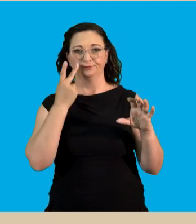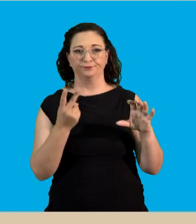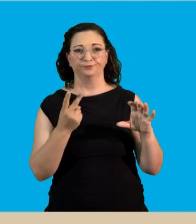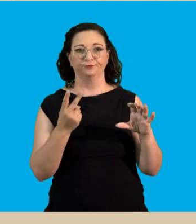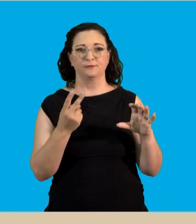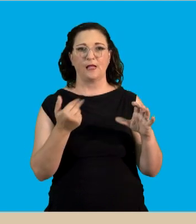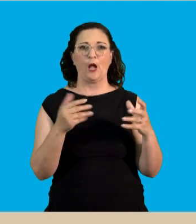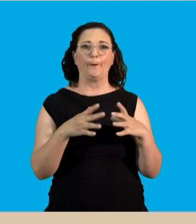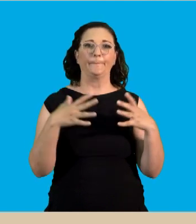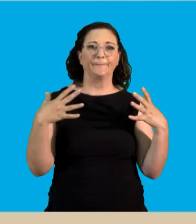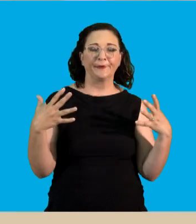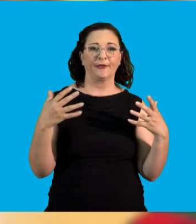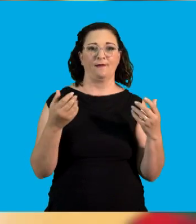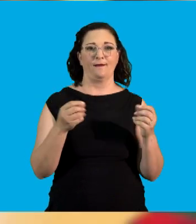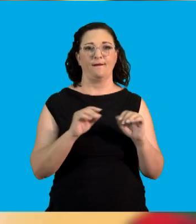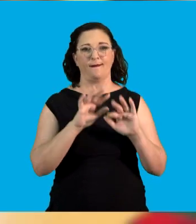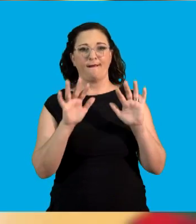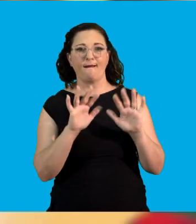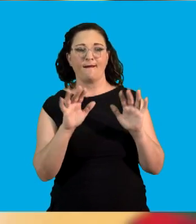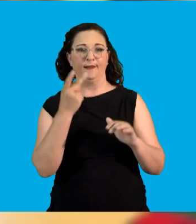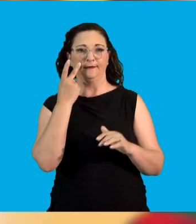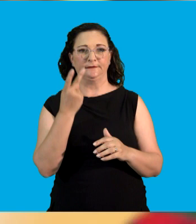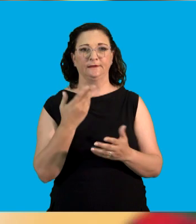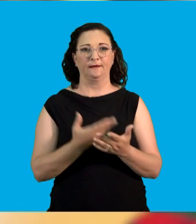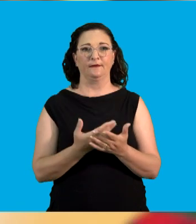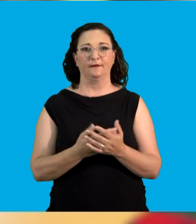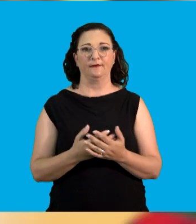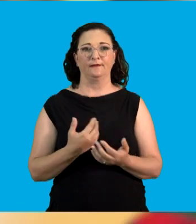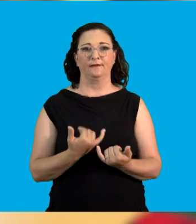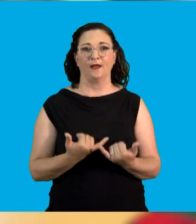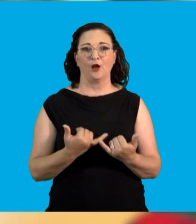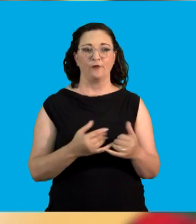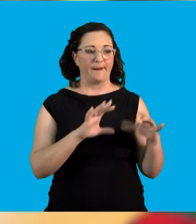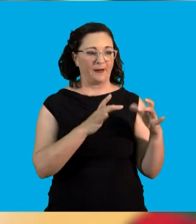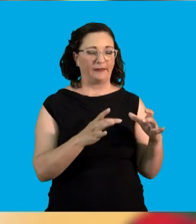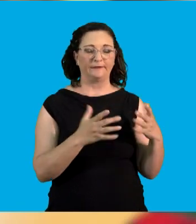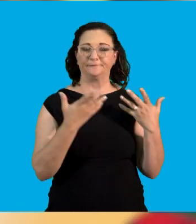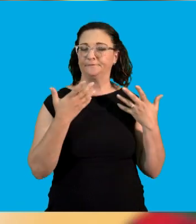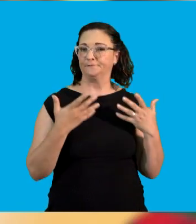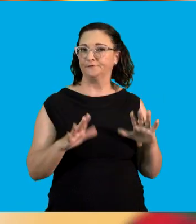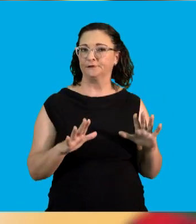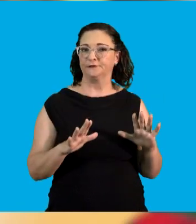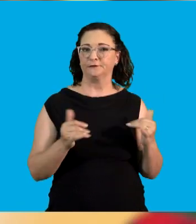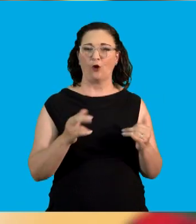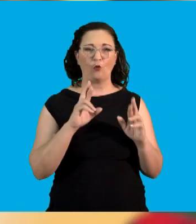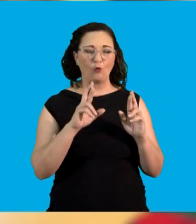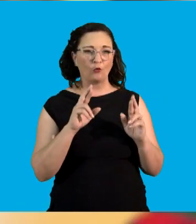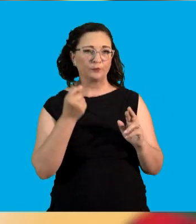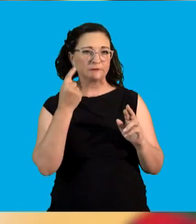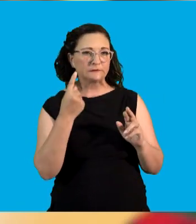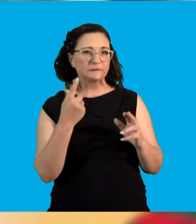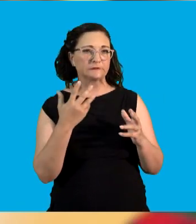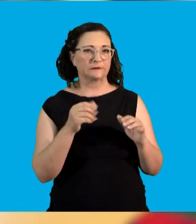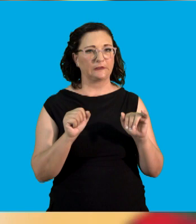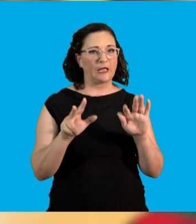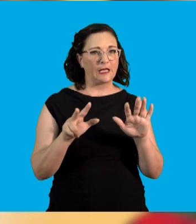look like and how big and what colors they have, right? Guys, we are done talking about planets. I